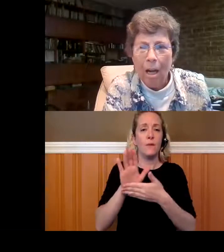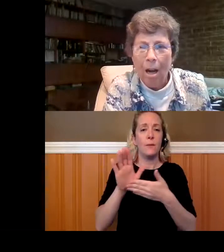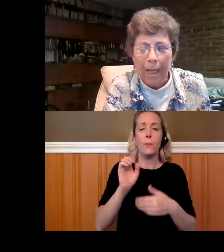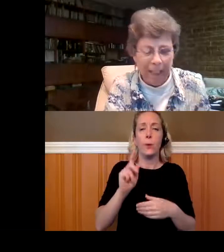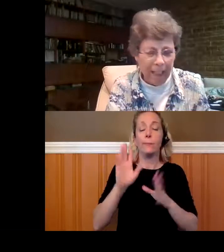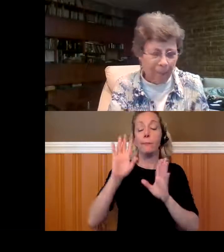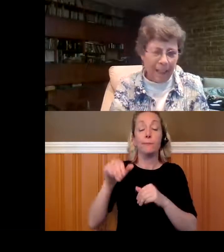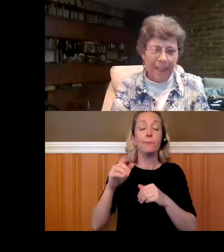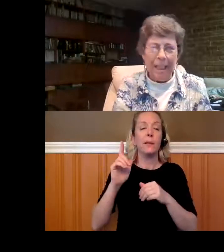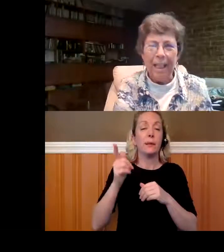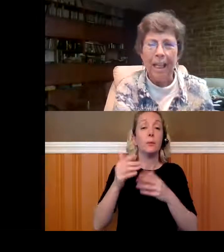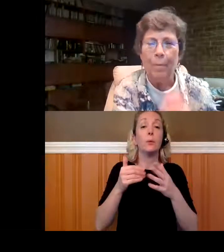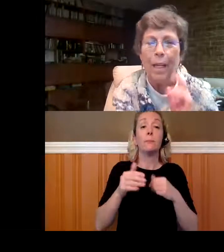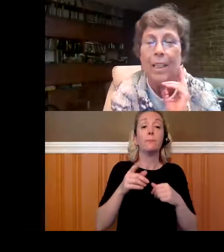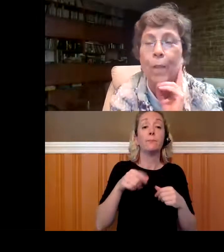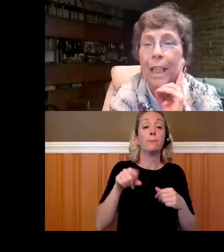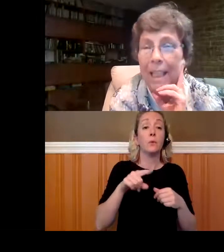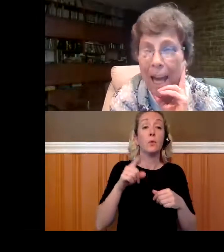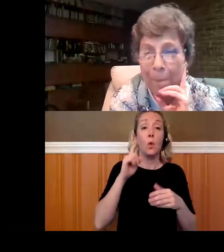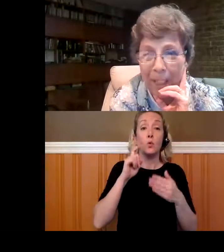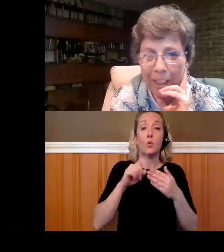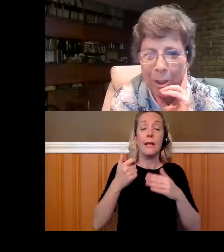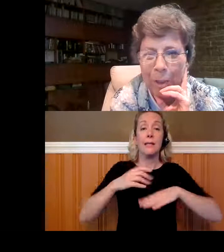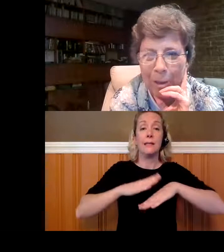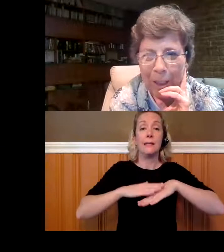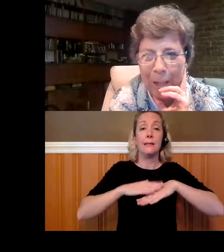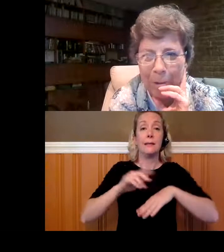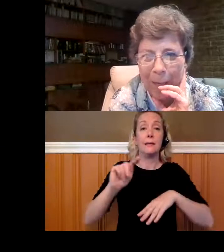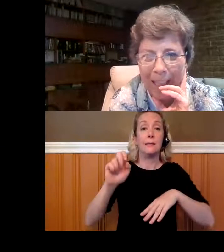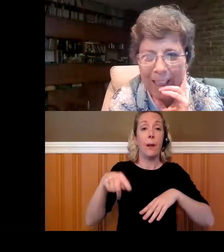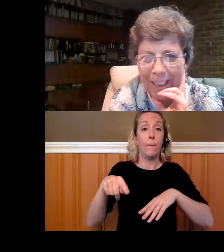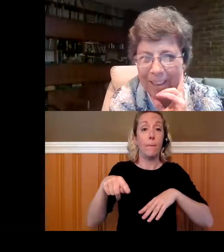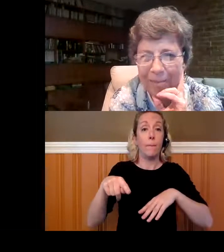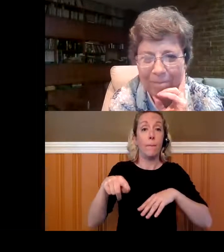see anybody doing any tapping to alert that they were ready?